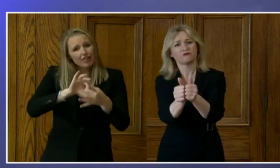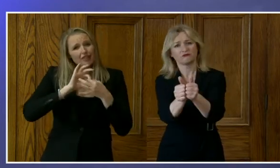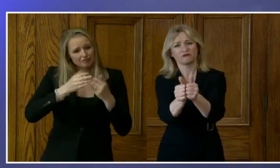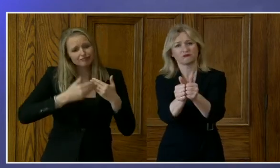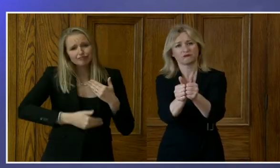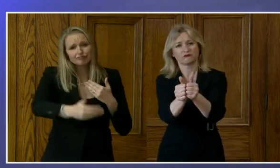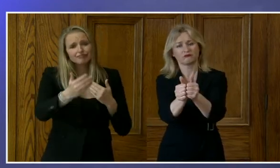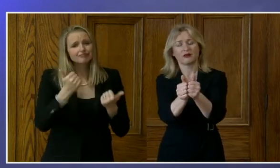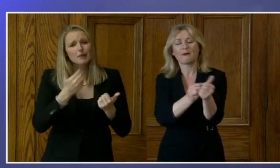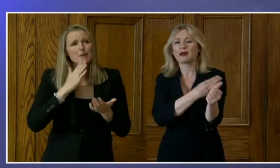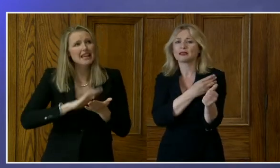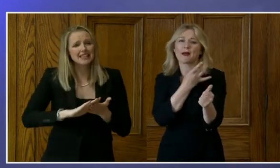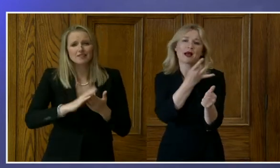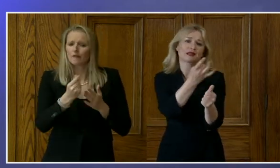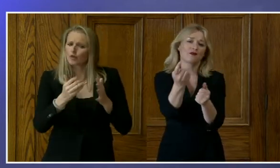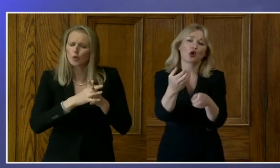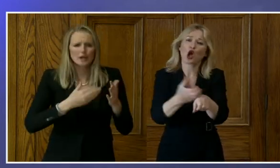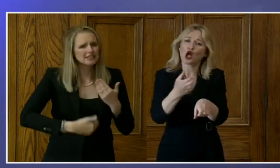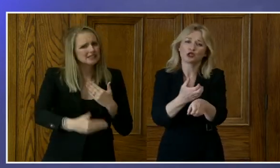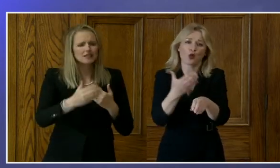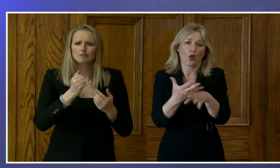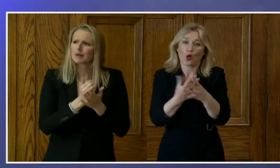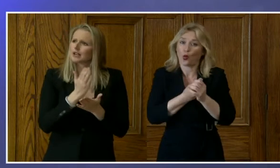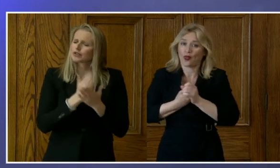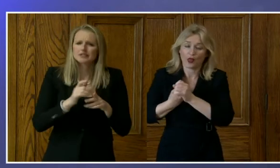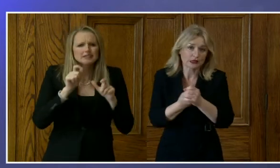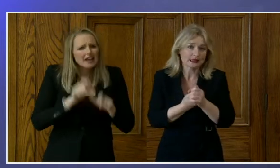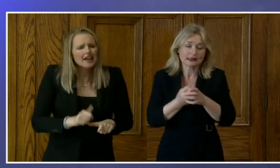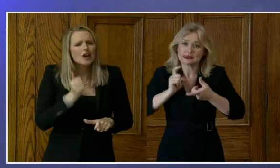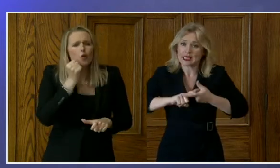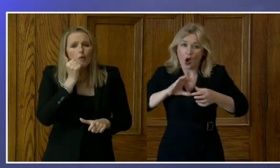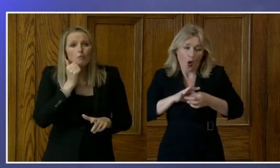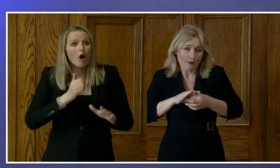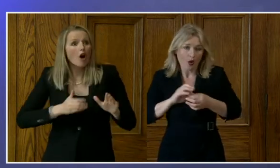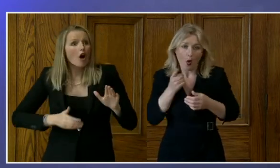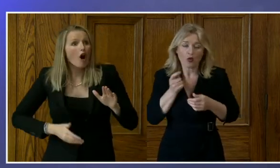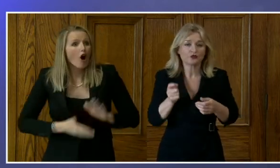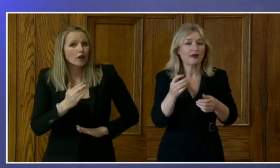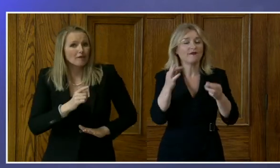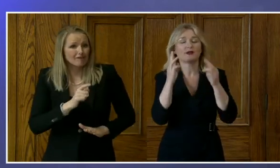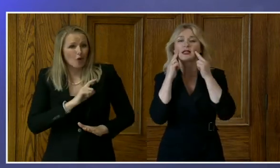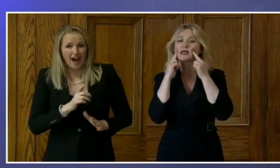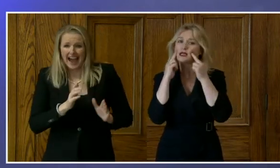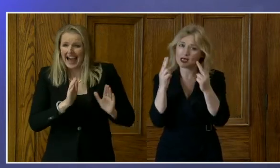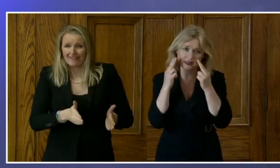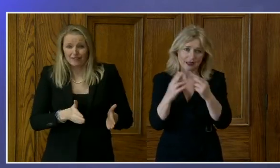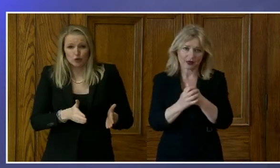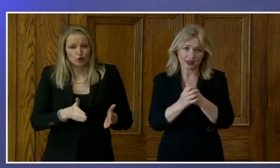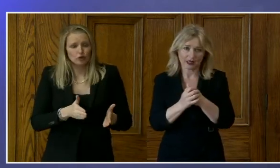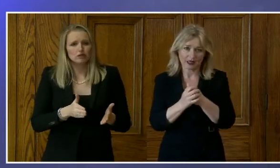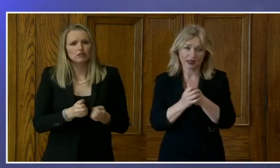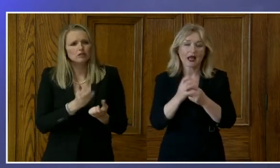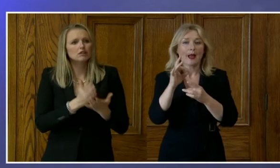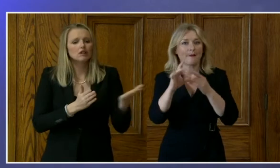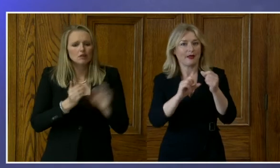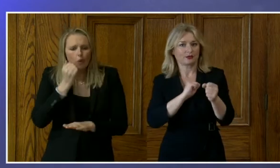next couple of weeks in terms of staying at home, only travelling unless it's absolutely necessary, and to make sure that you're